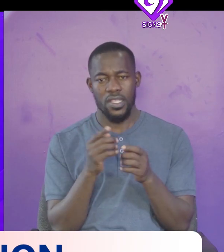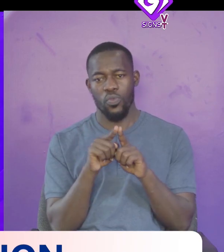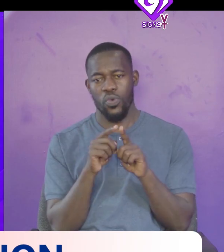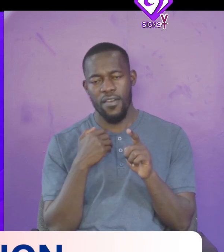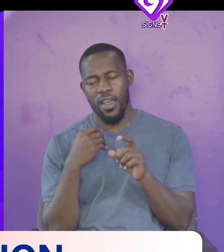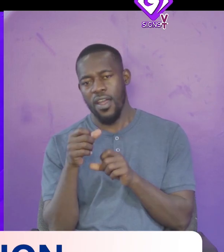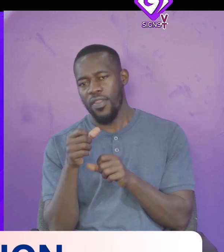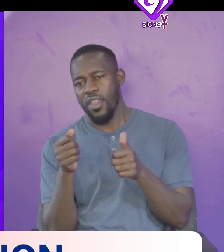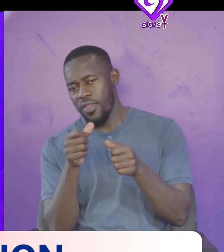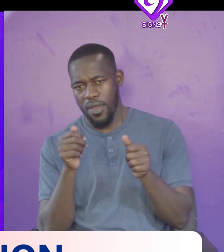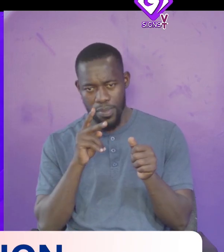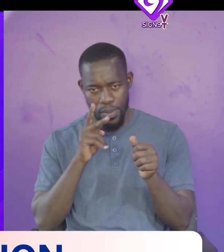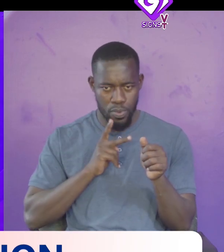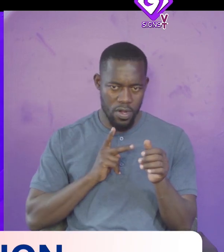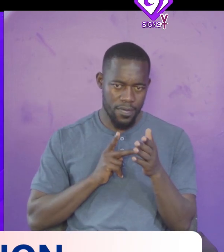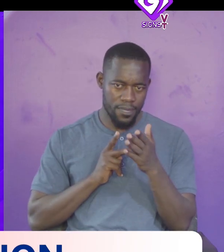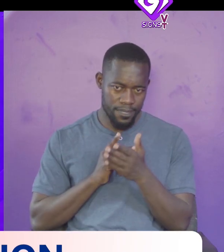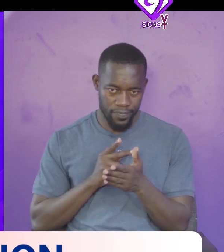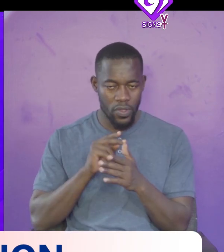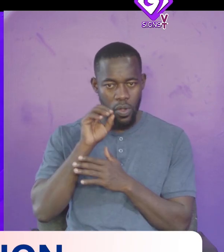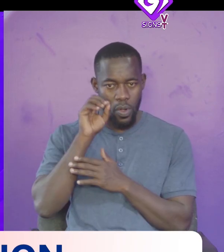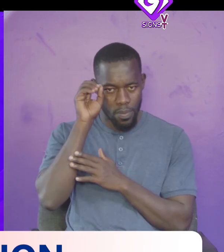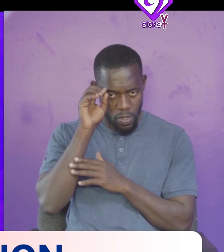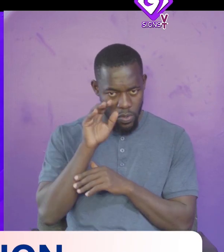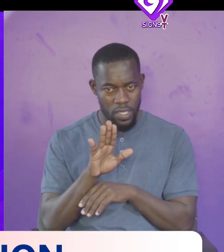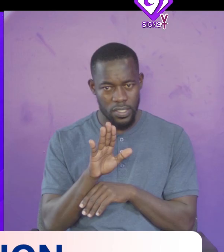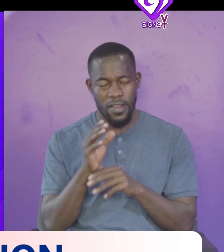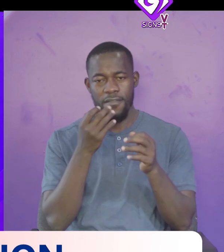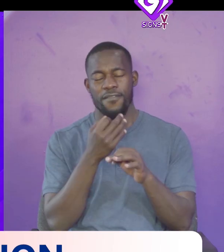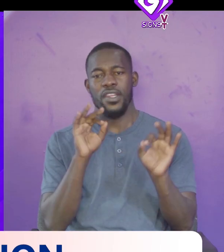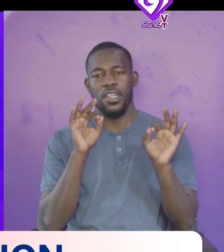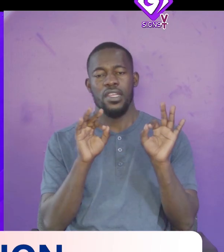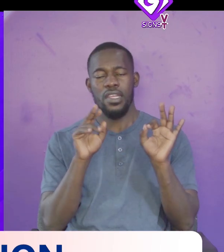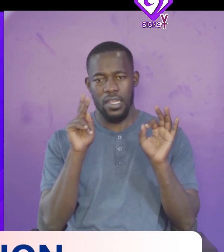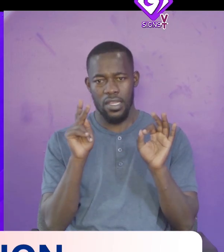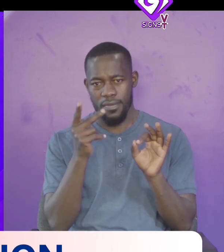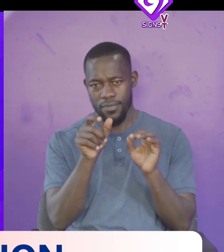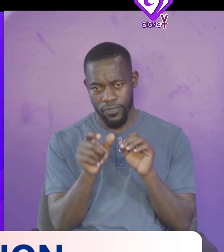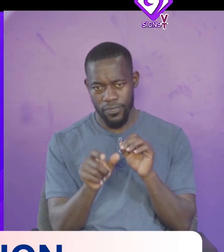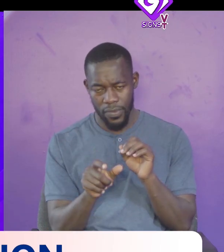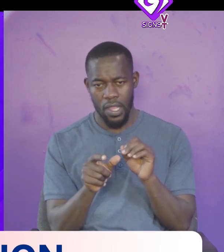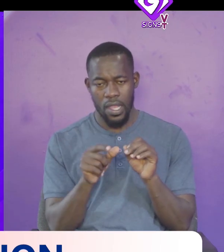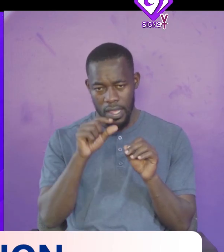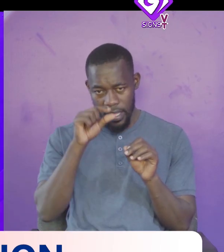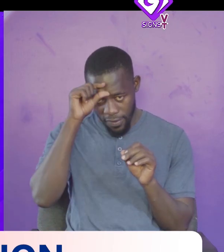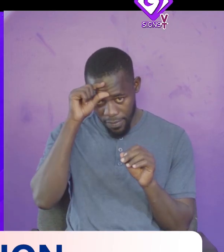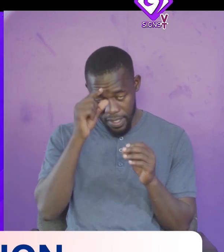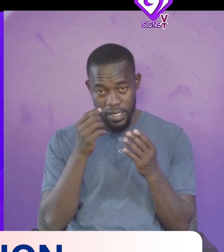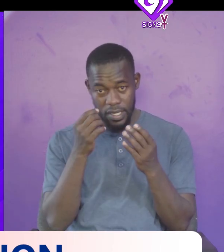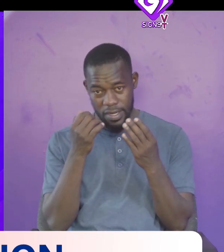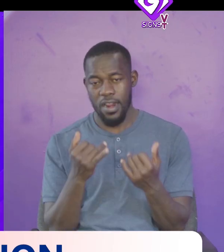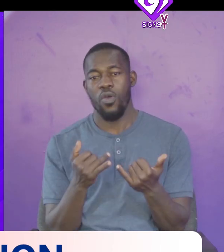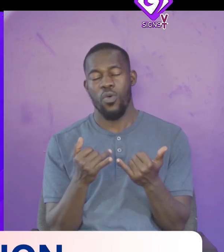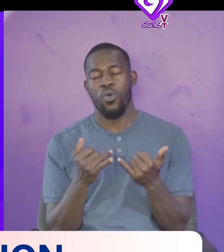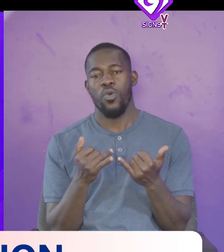Okay, fine. Your opinion as Free Kenya, the current government shot itself at the foot